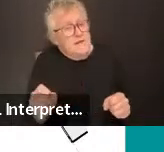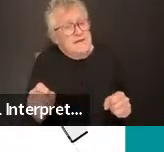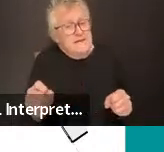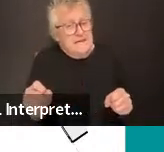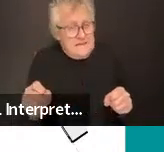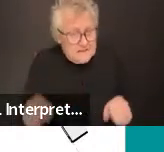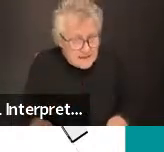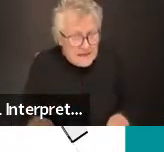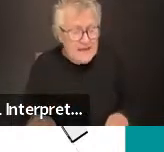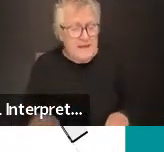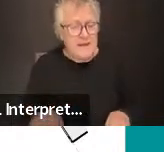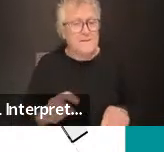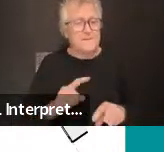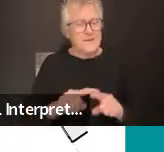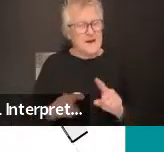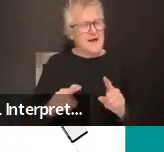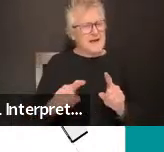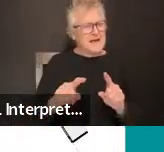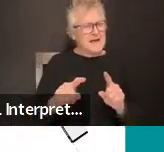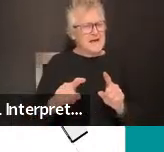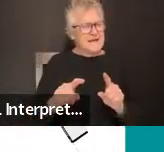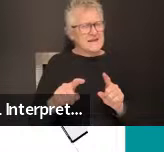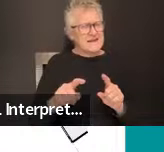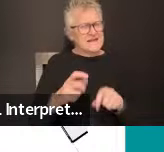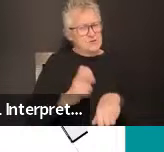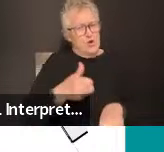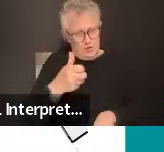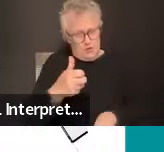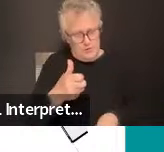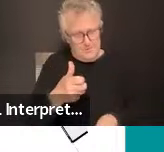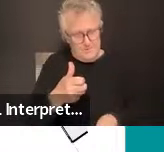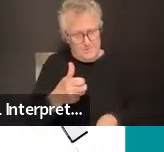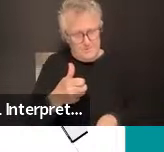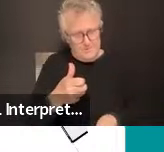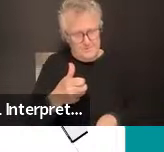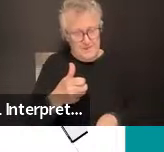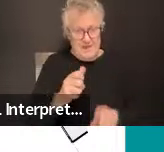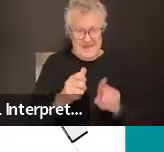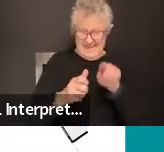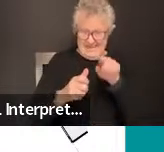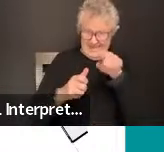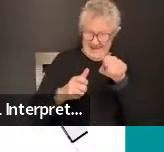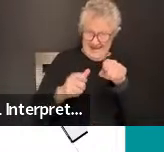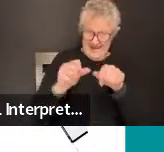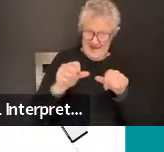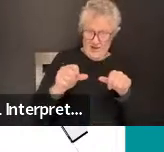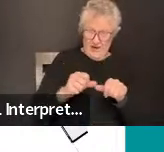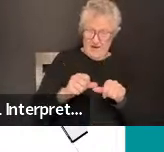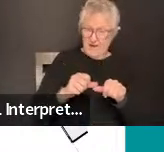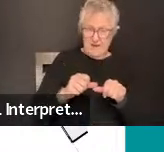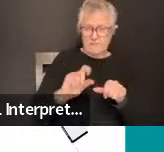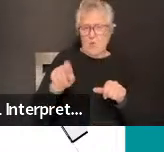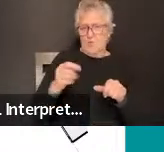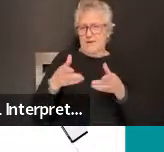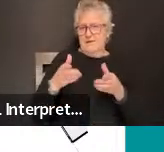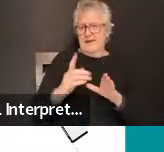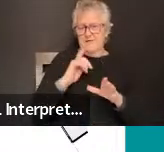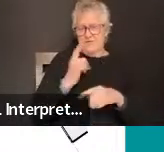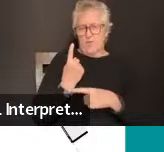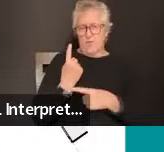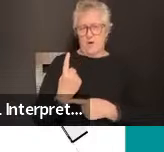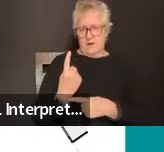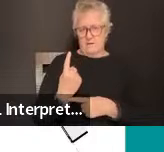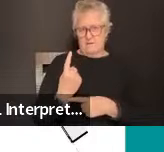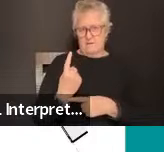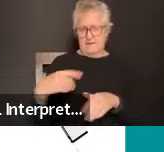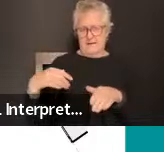really only room for one entrance on the north side there. You really can't get another entrance. The platform would have to be a little bit narrower at that very